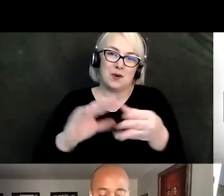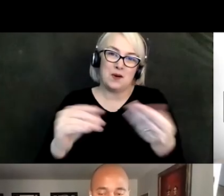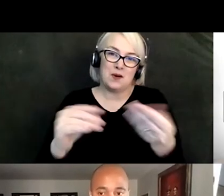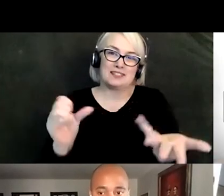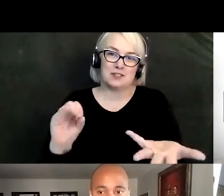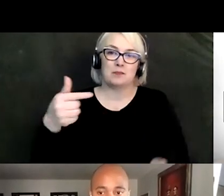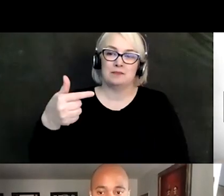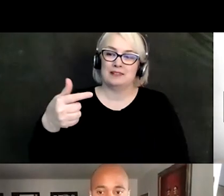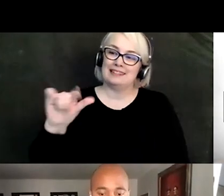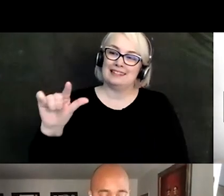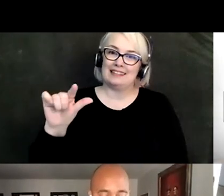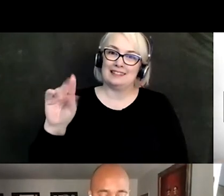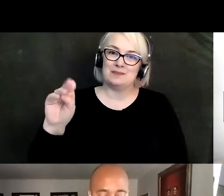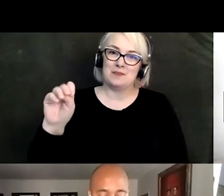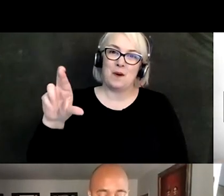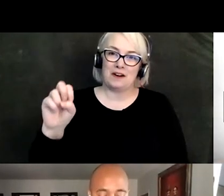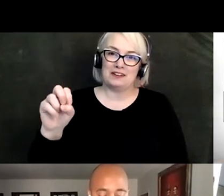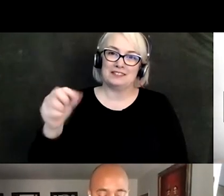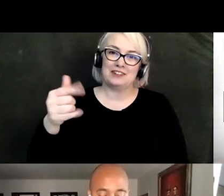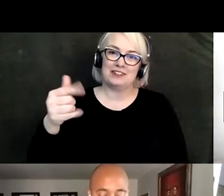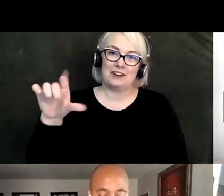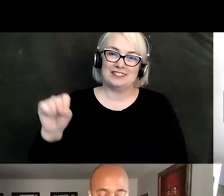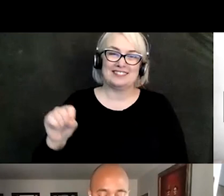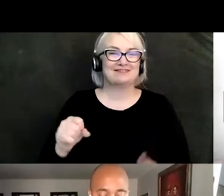Uh, let's, uh, let's bring in Brad Inglesby.